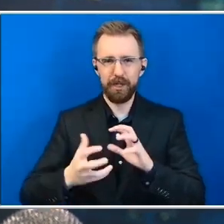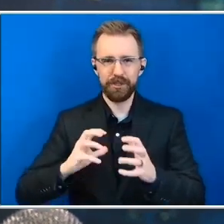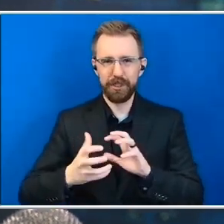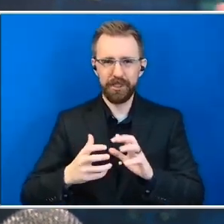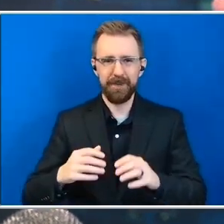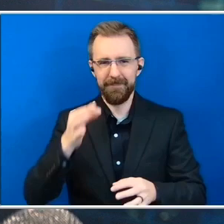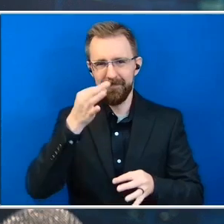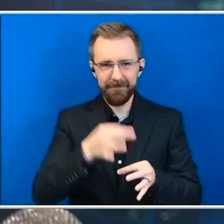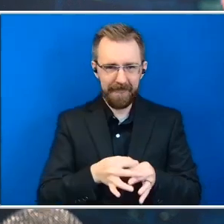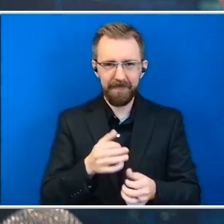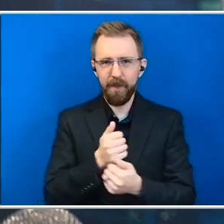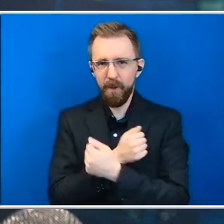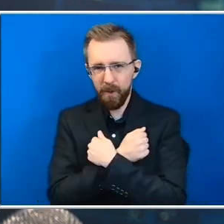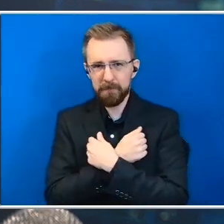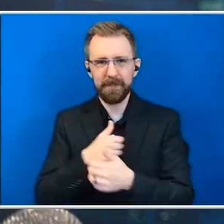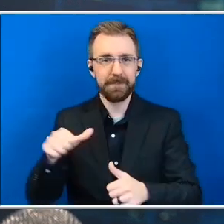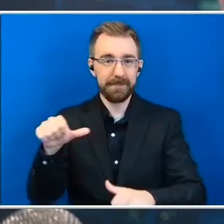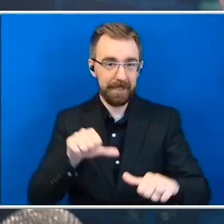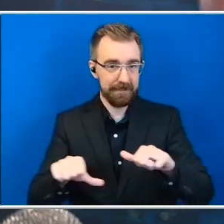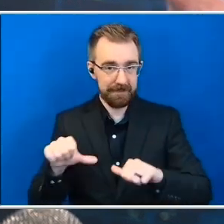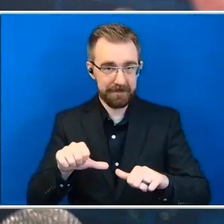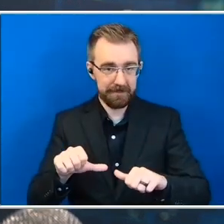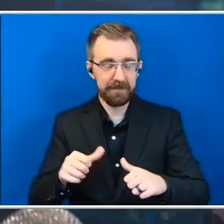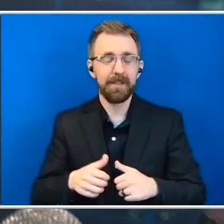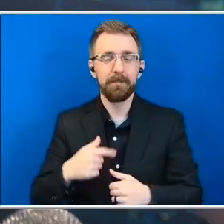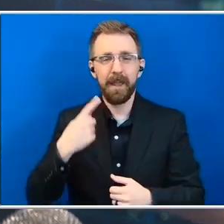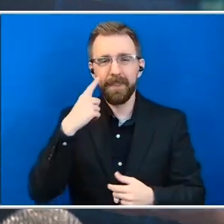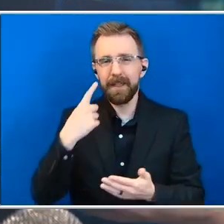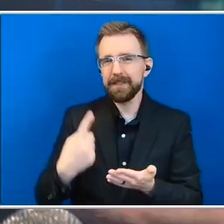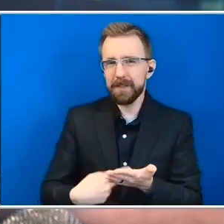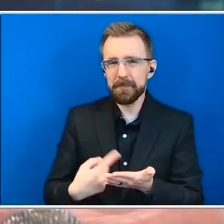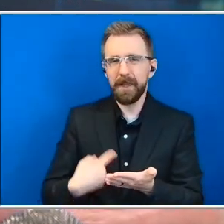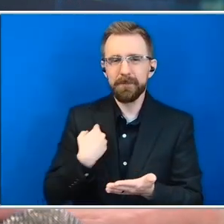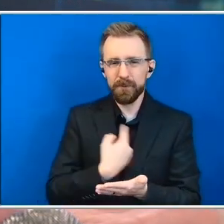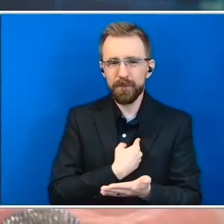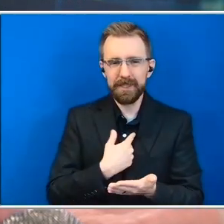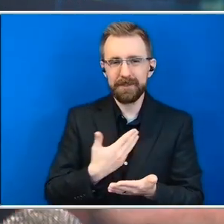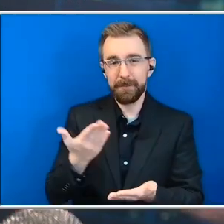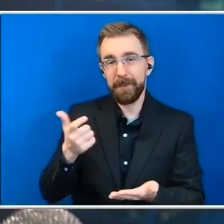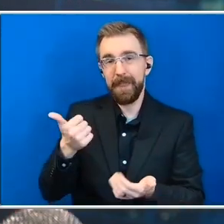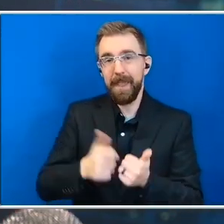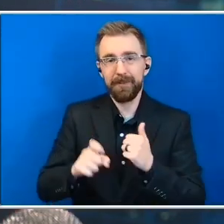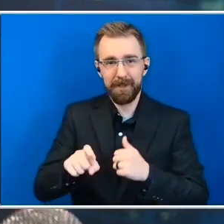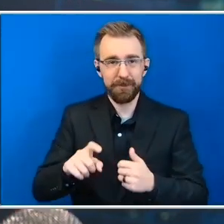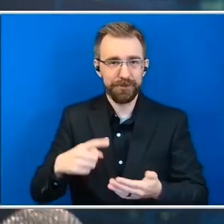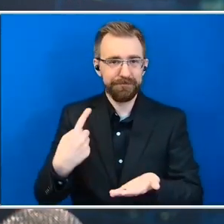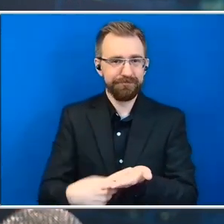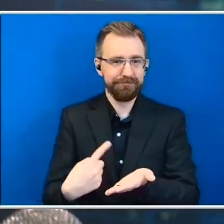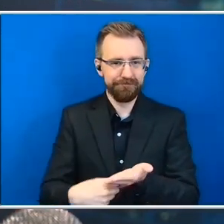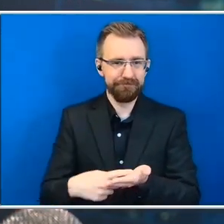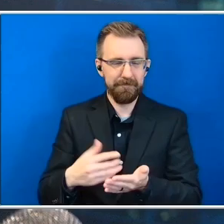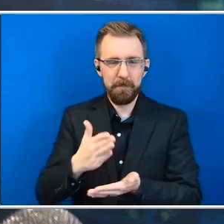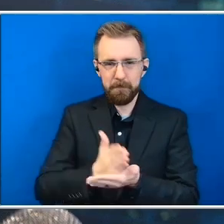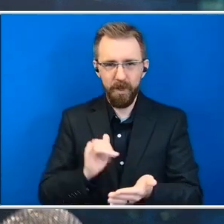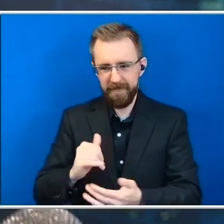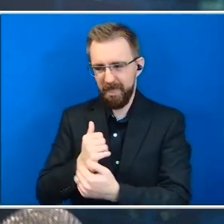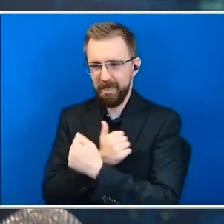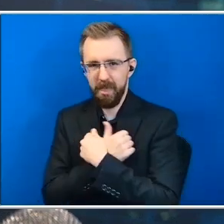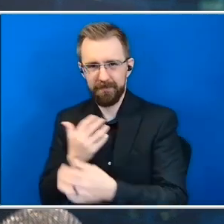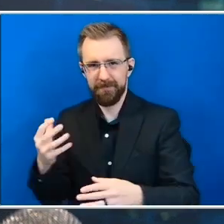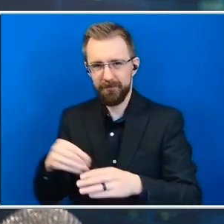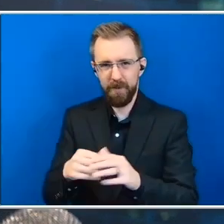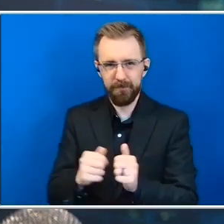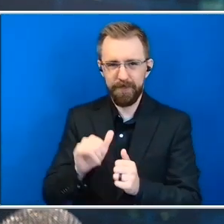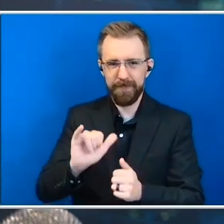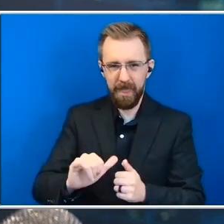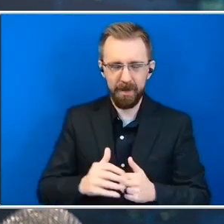faith, hope, and science. But I think sometimes maybe every time, I need to start talking about the part that love plays. I love